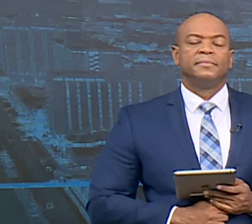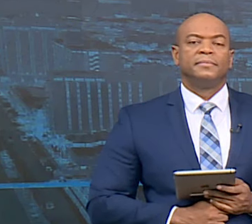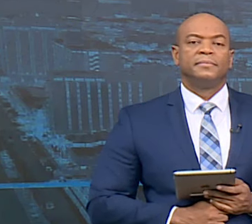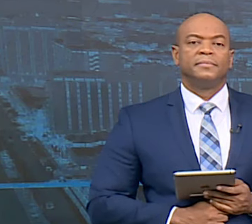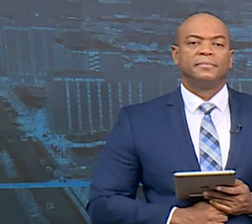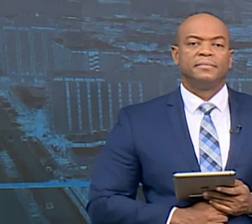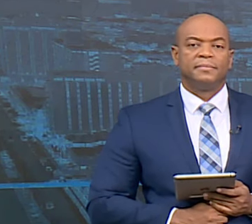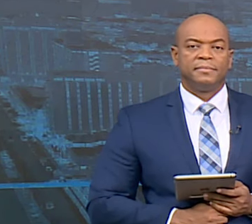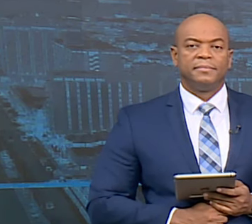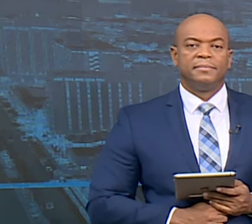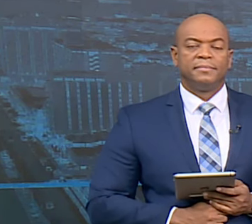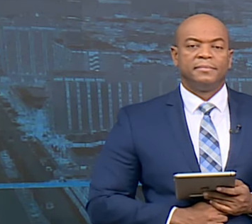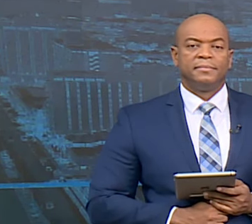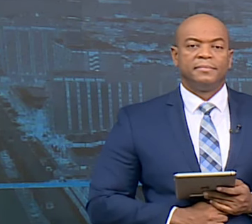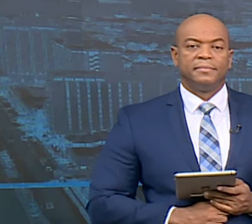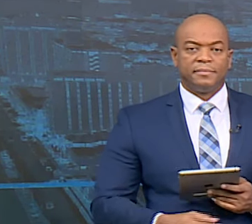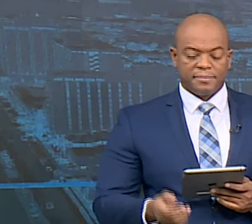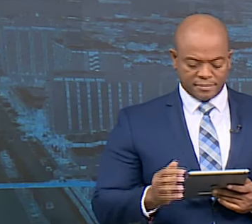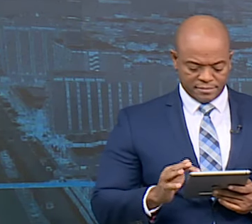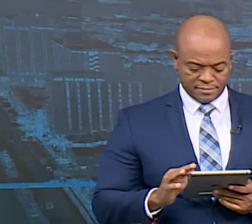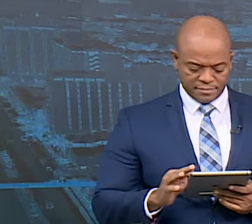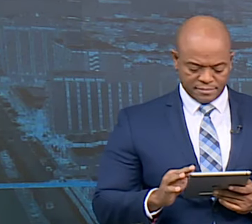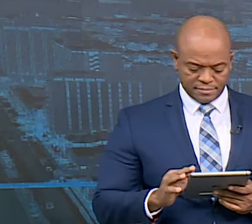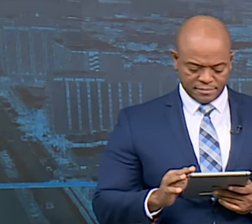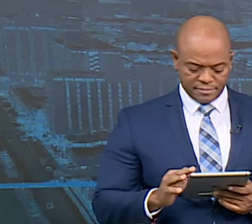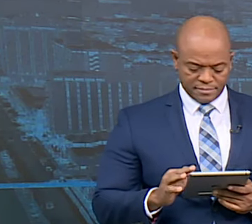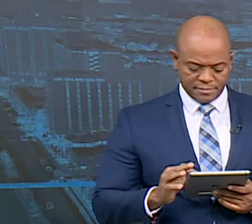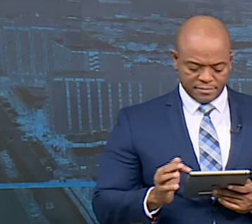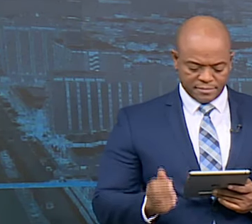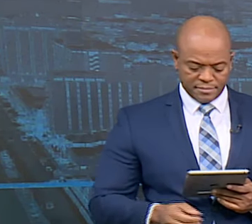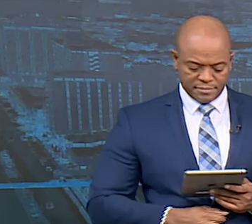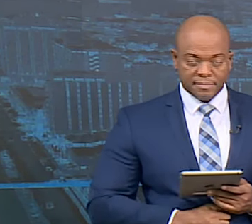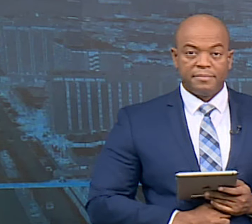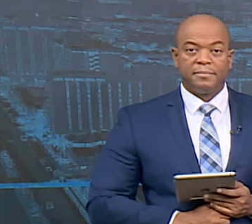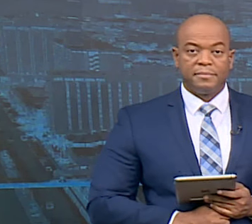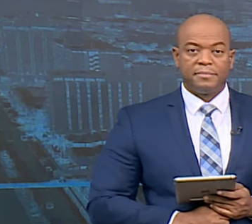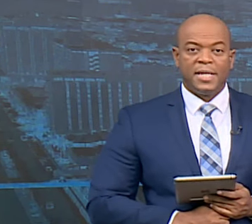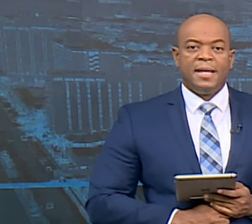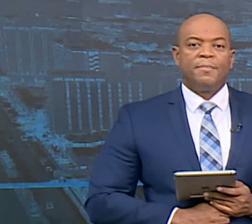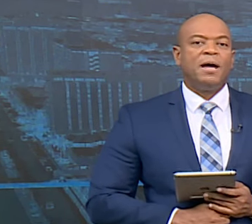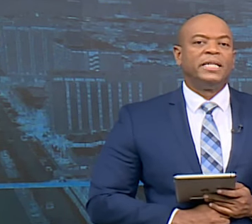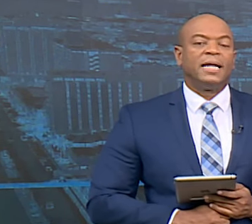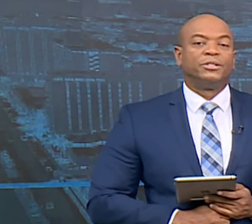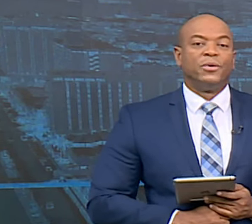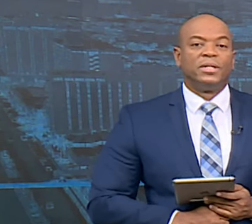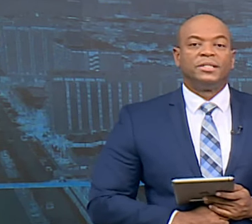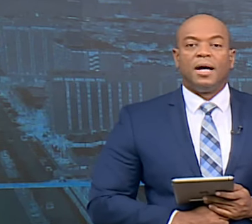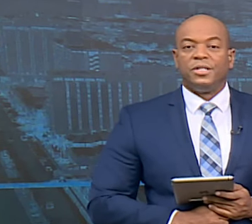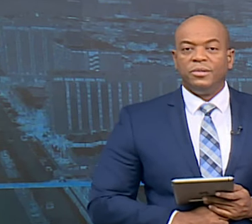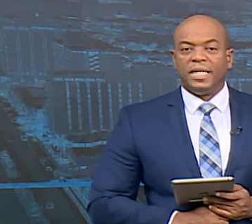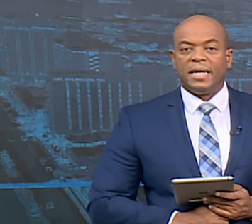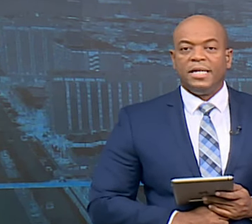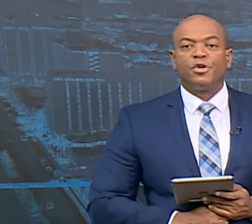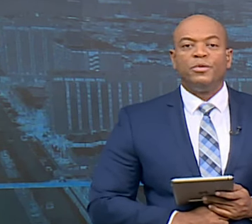Parliament is back in session for the first time since Hurricane Beryl with some crucial announcements. Prime Minister Andrew Holness